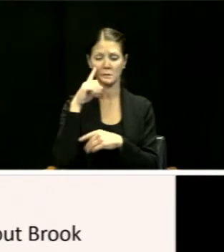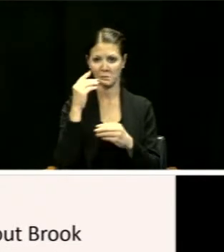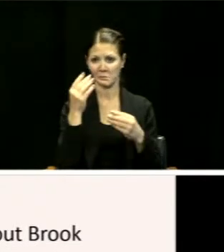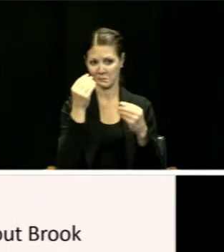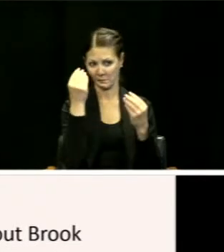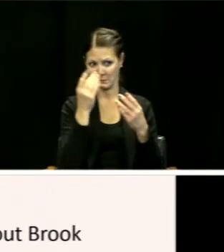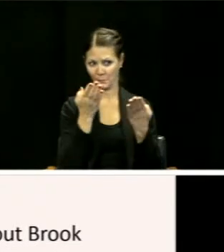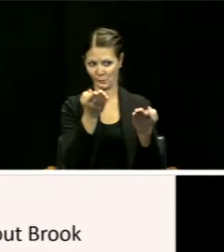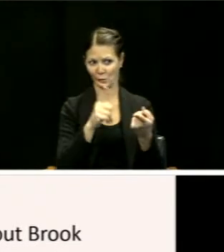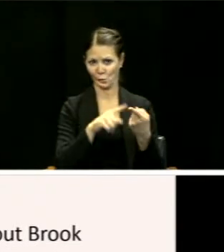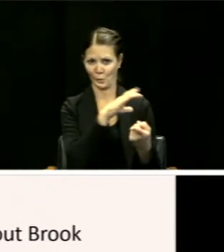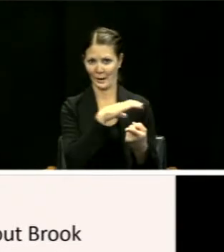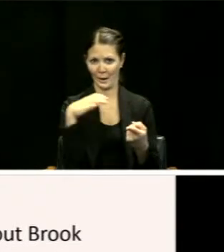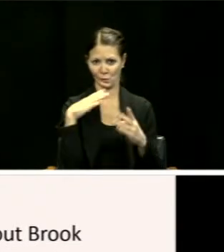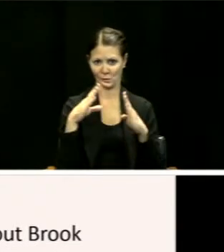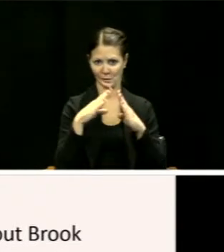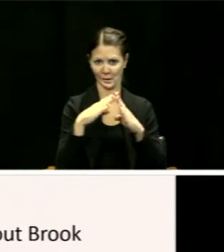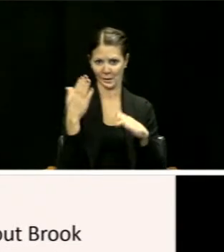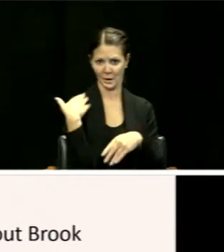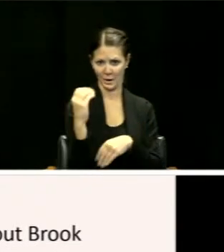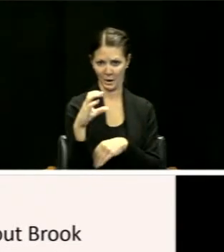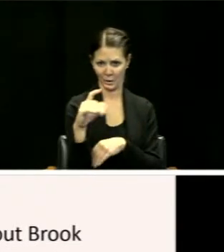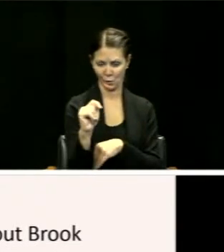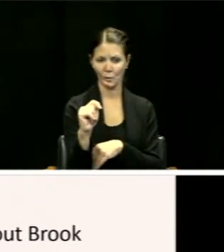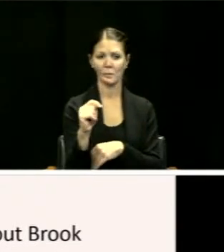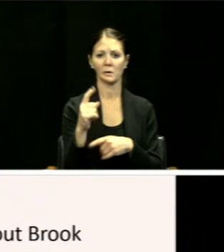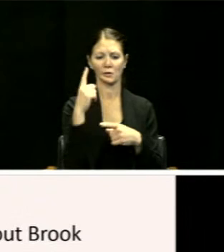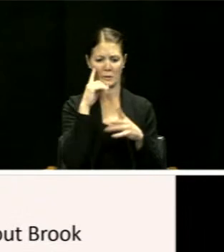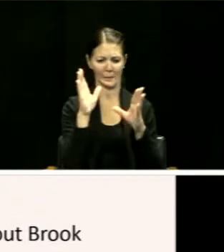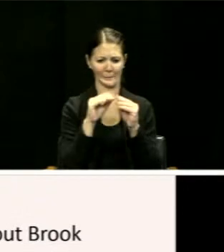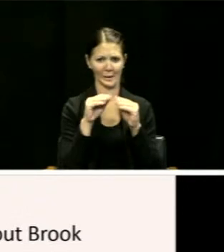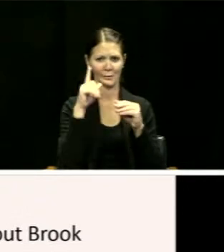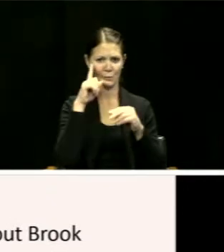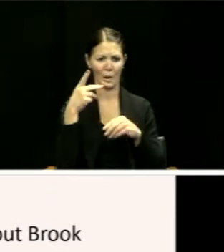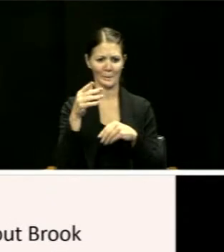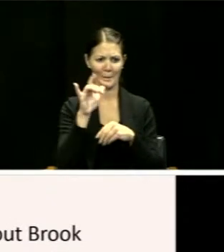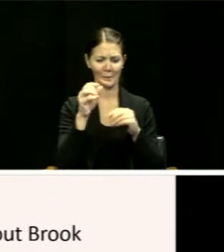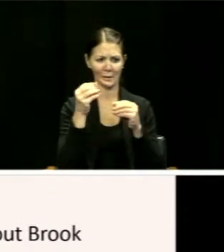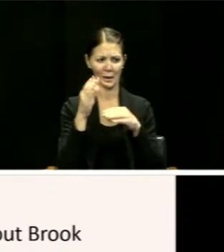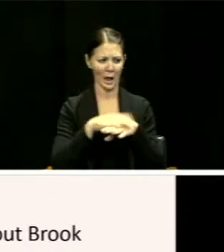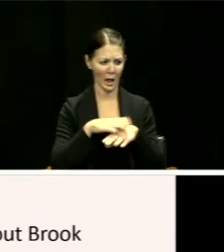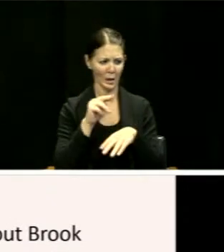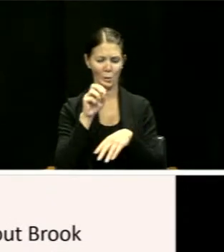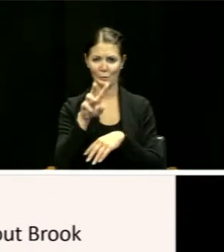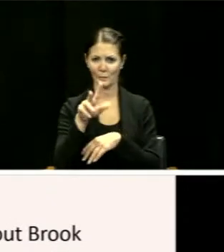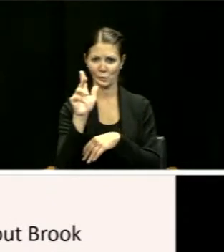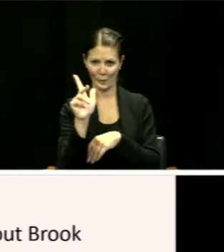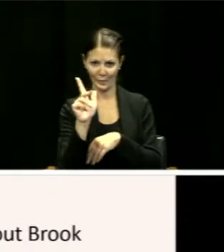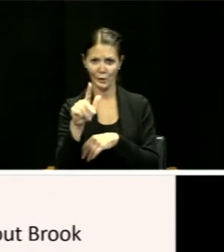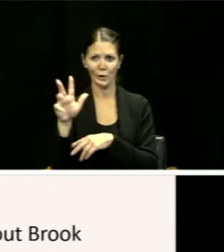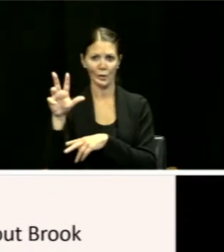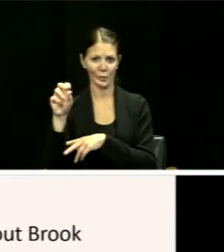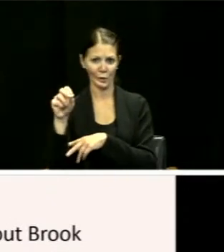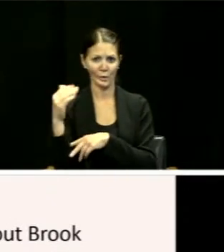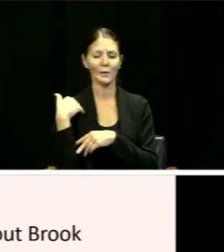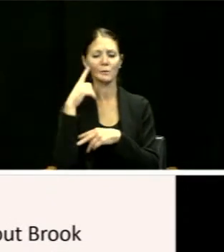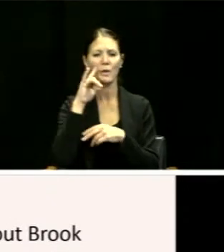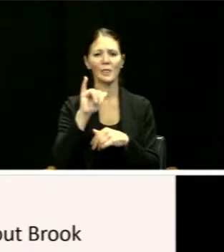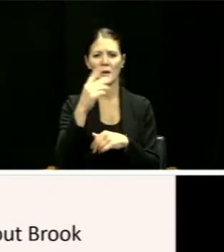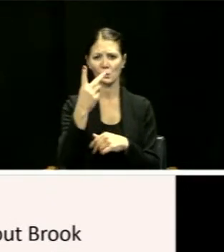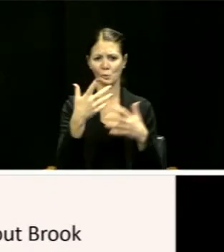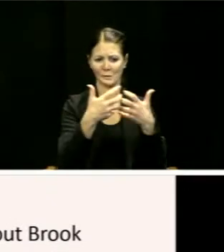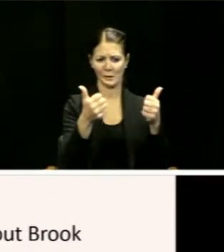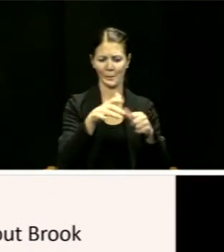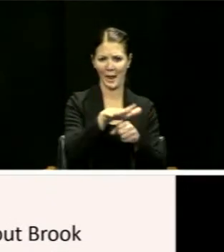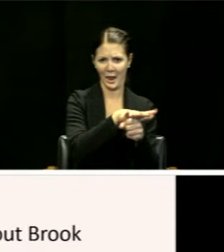in October of 2020. We had public information meetings November 23rd and 30th for the two different areas within the study